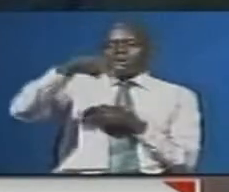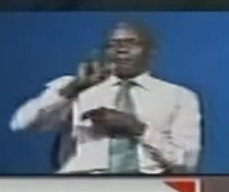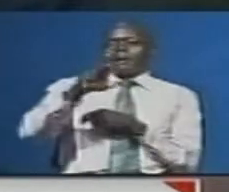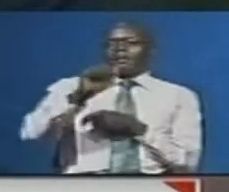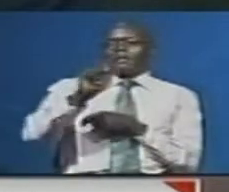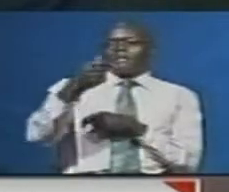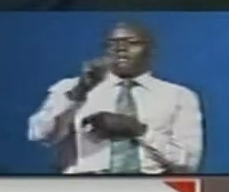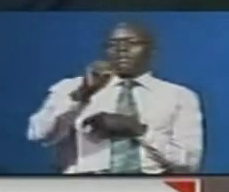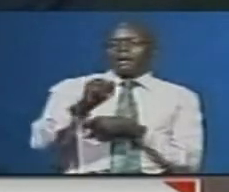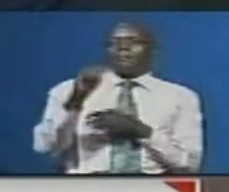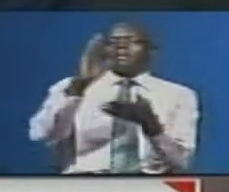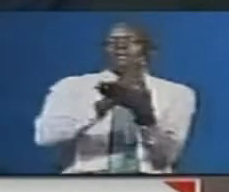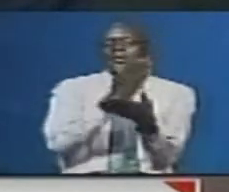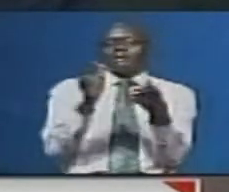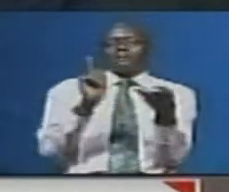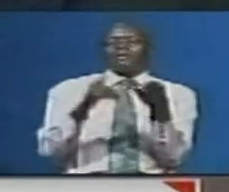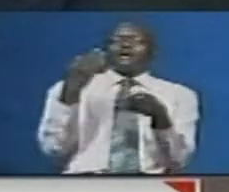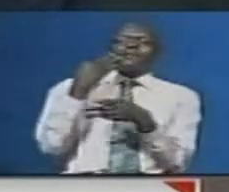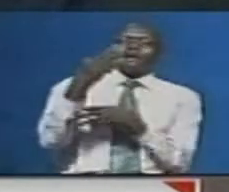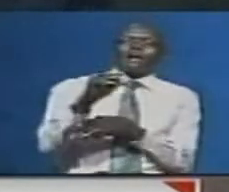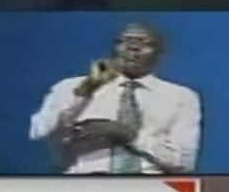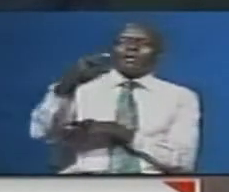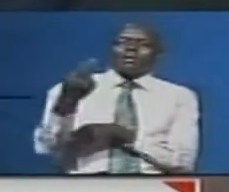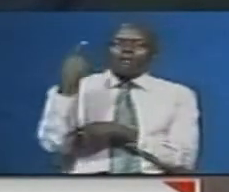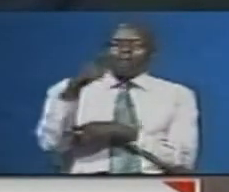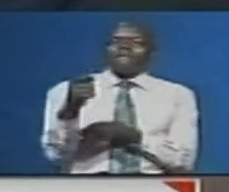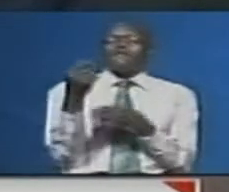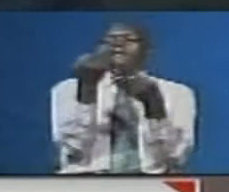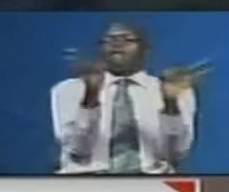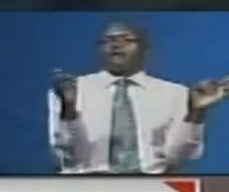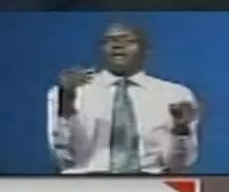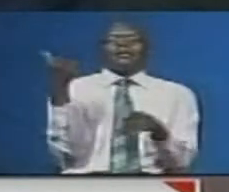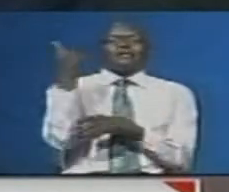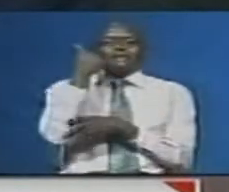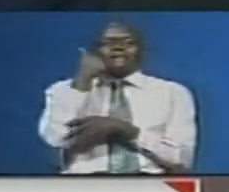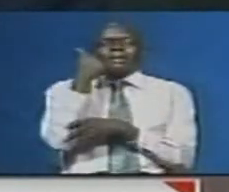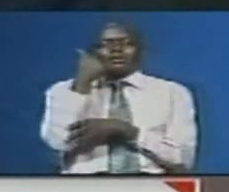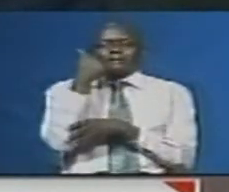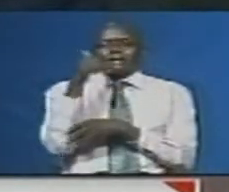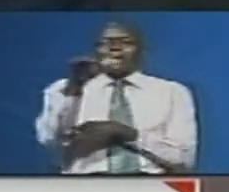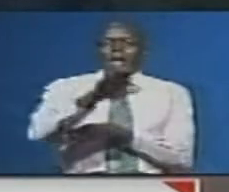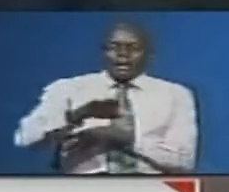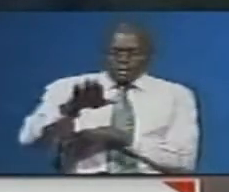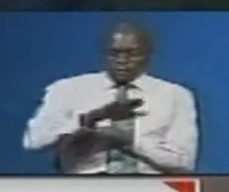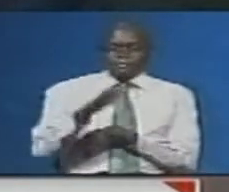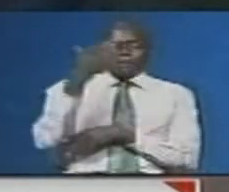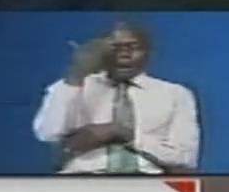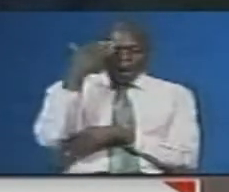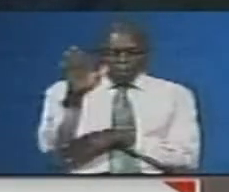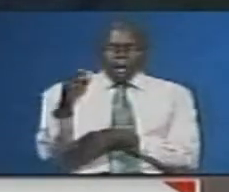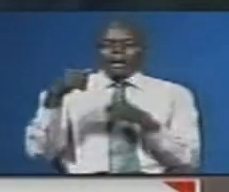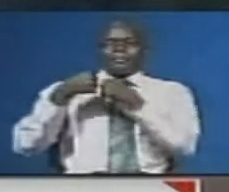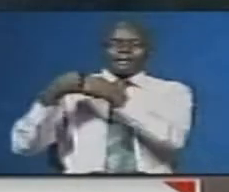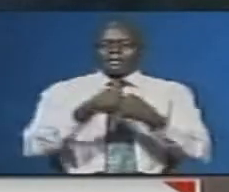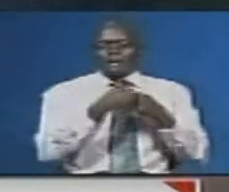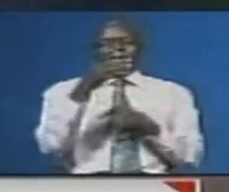sector and another 300 million for establishment of free disease zones. Mr. Speaker, considering the challenges